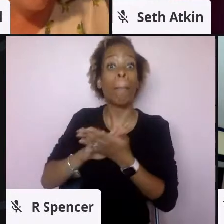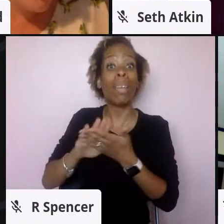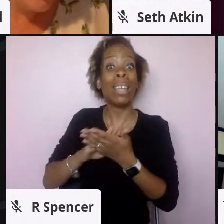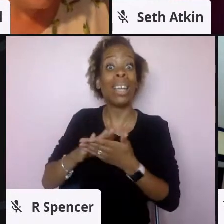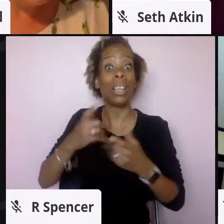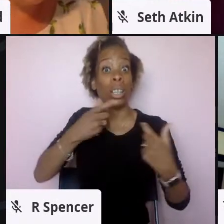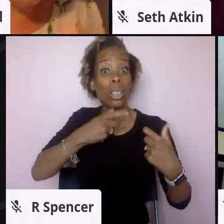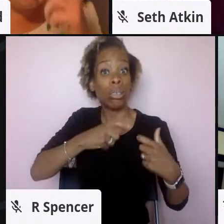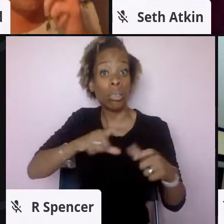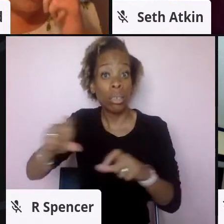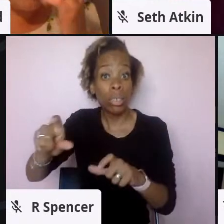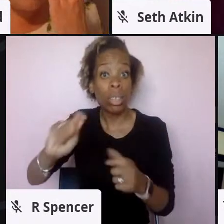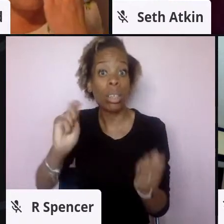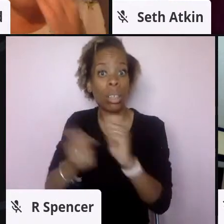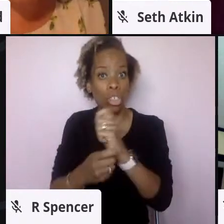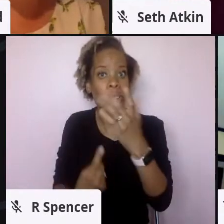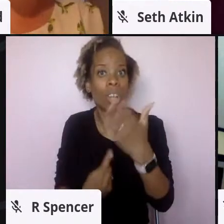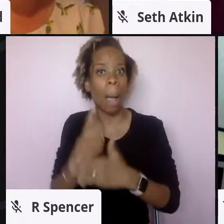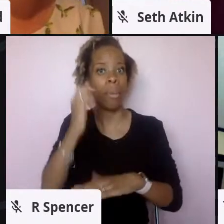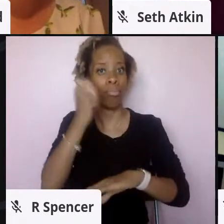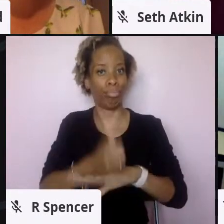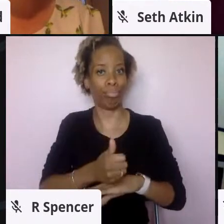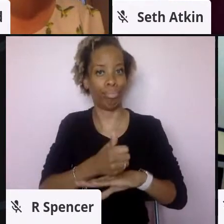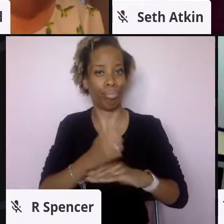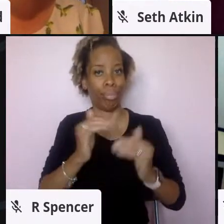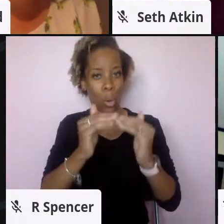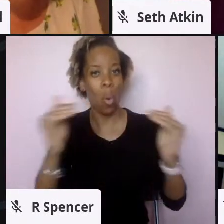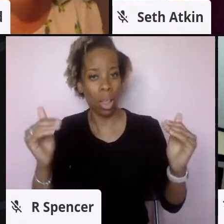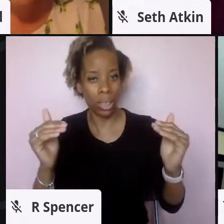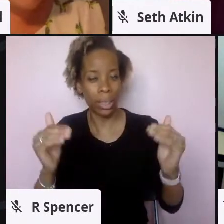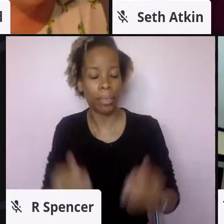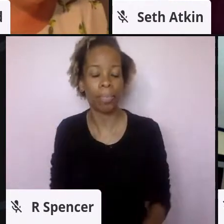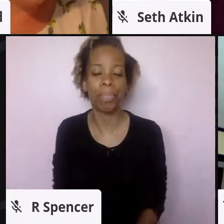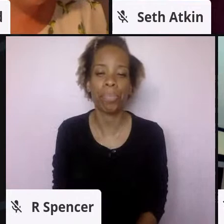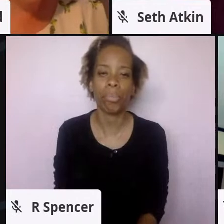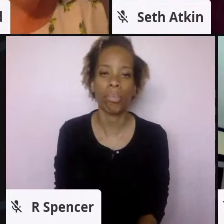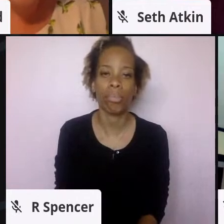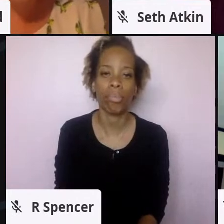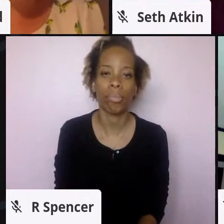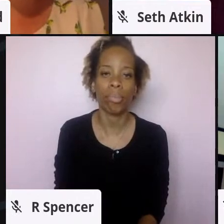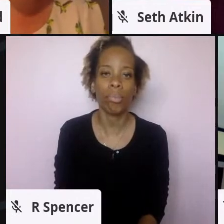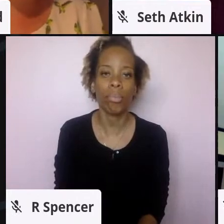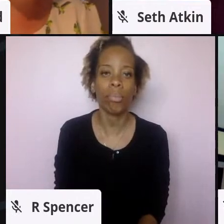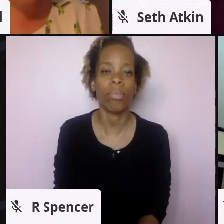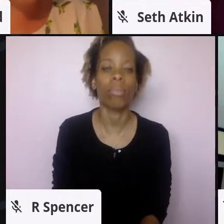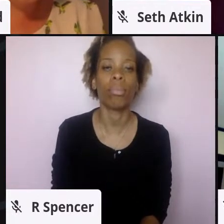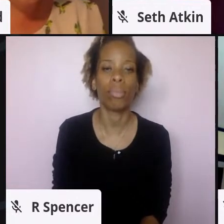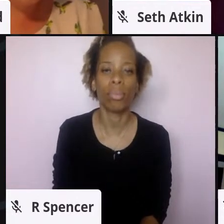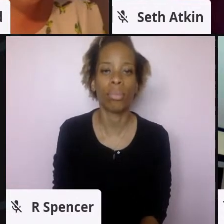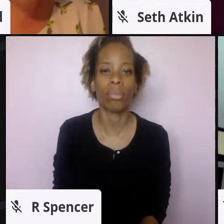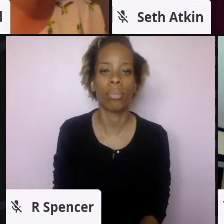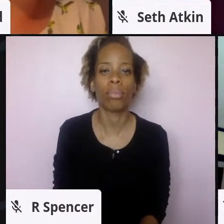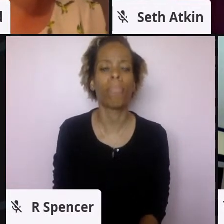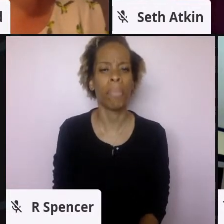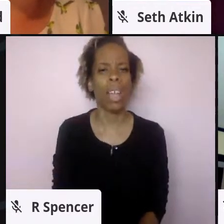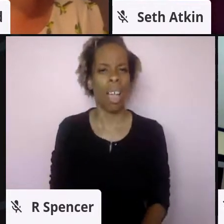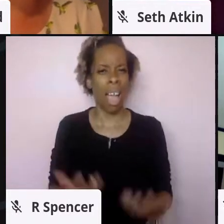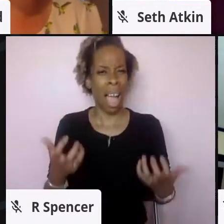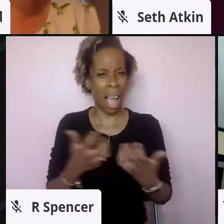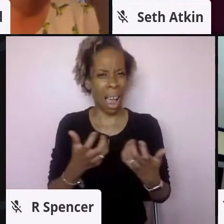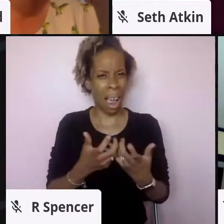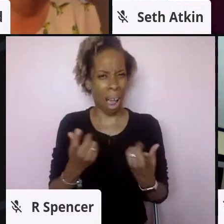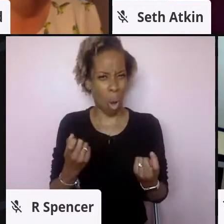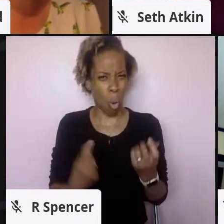change. So to sort of just begin thinking about some of the ways that we can do that, it's first of all